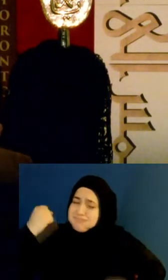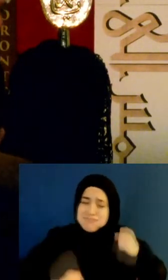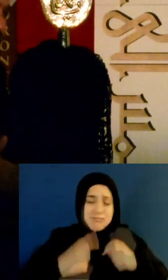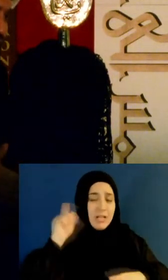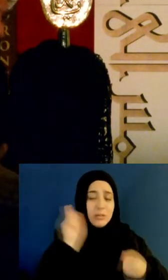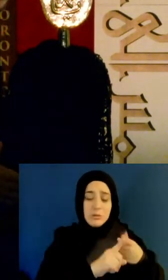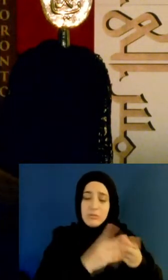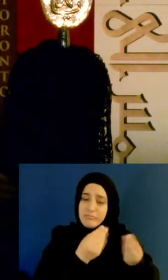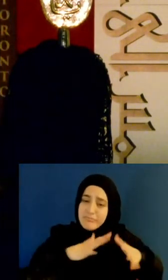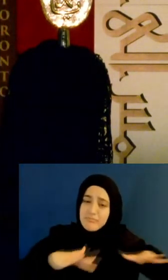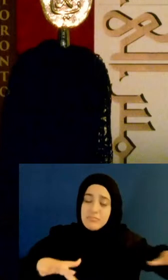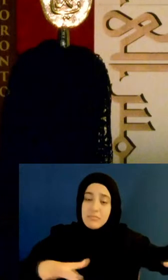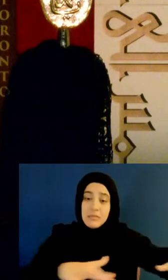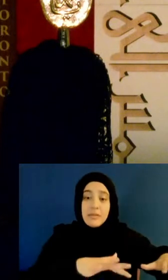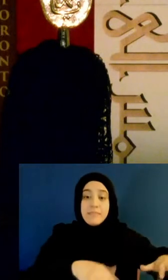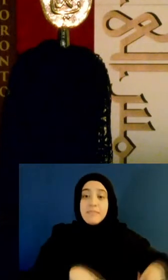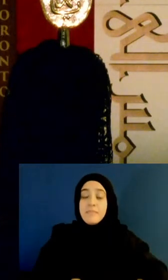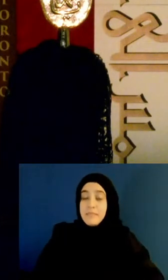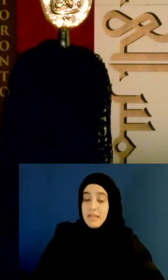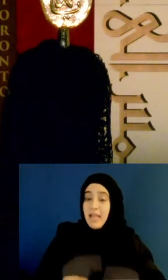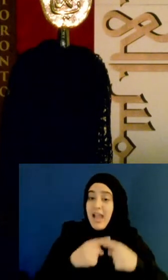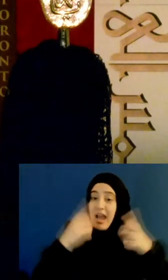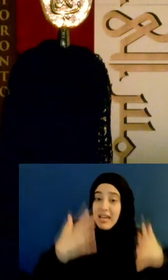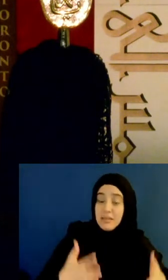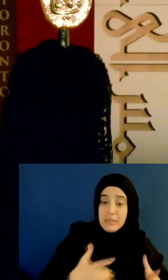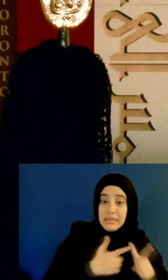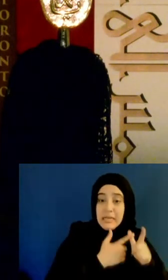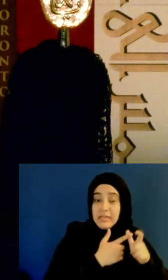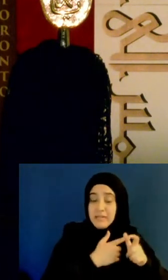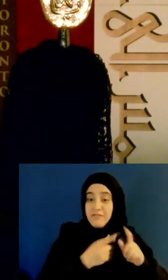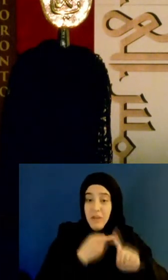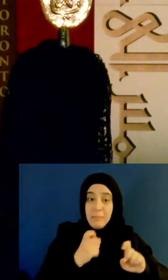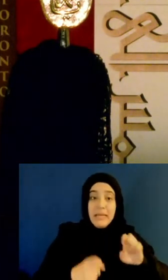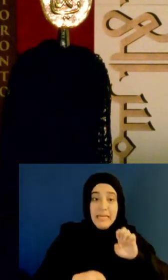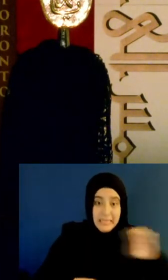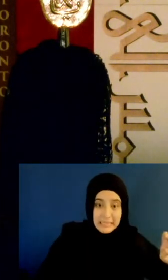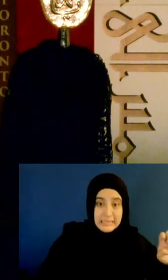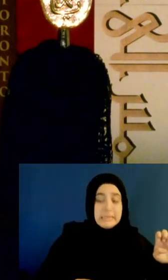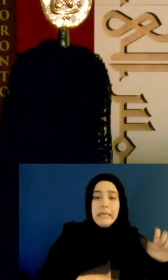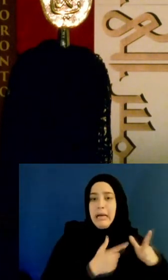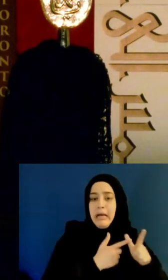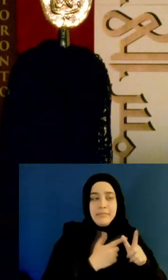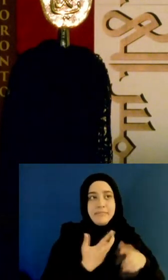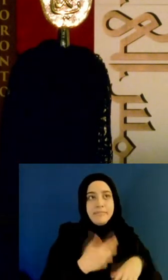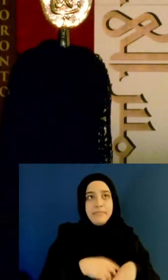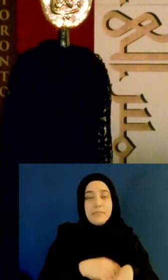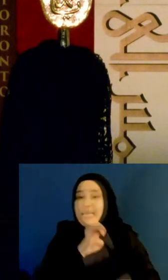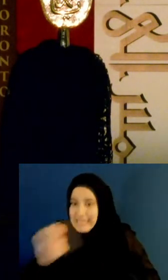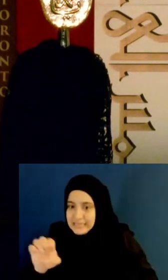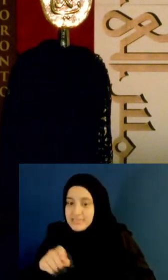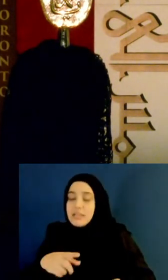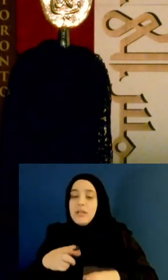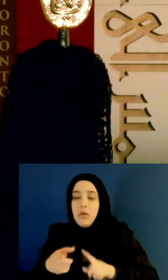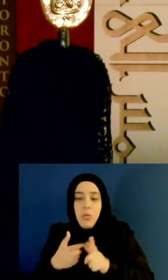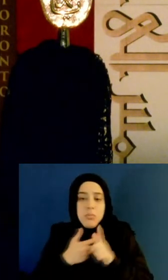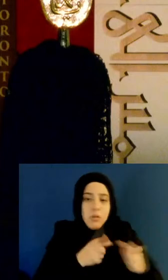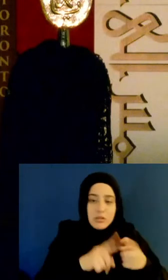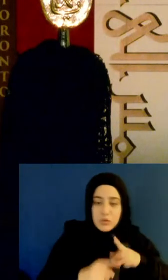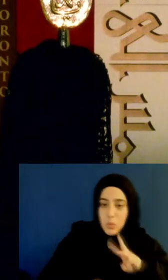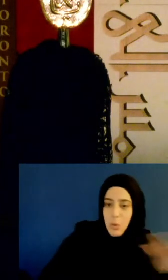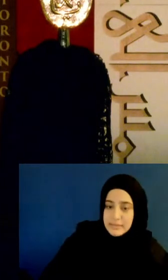are running to the west. The enemies from the west are running to the east. In the middle is the body